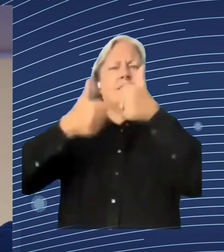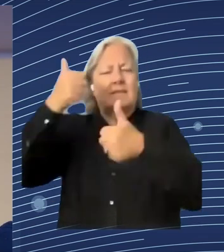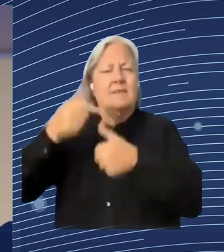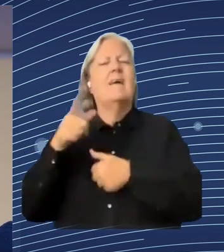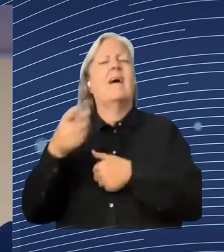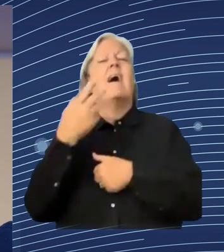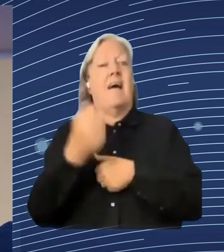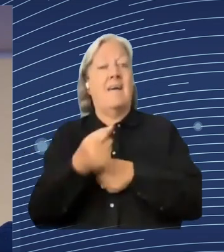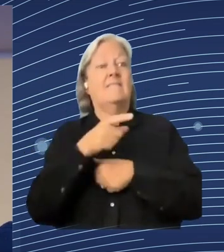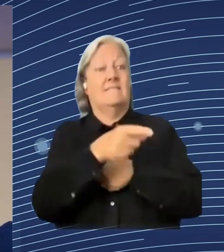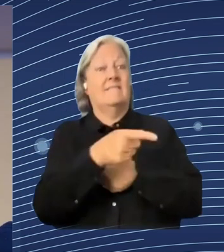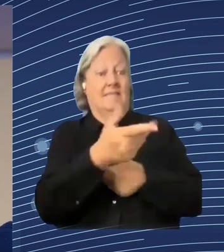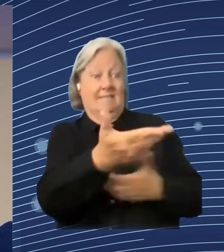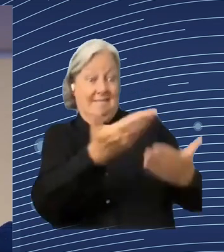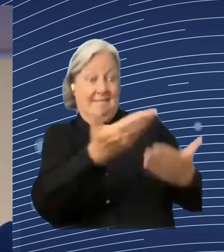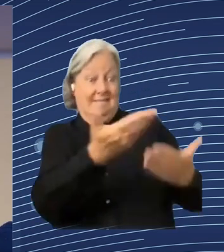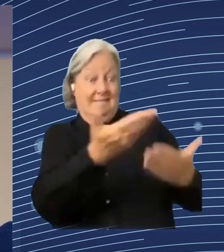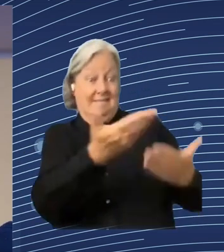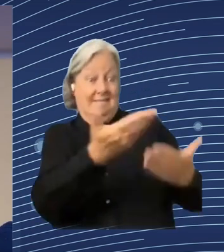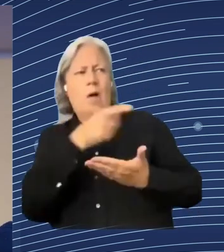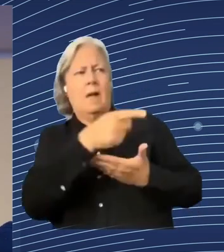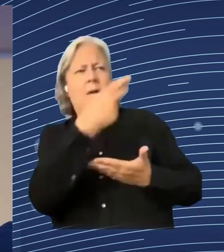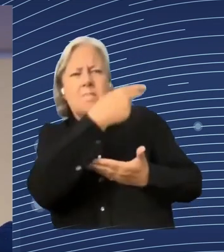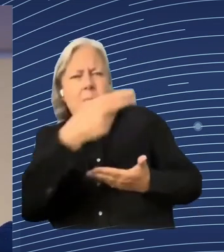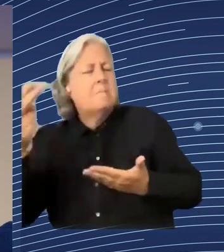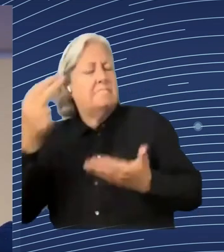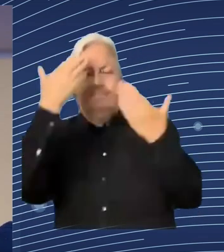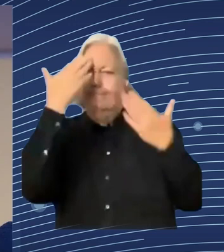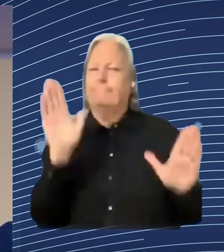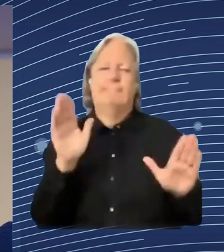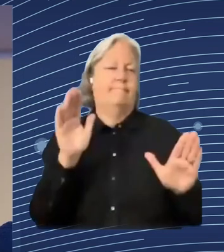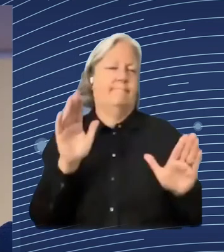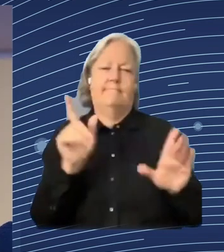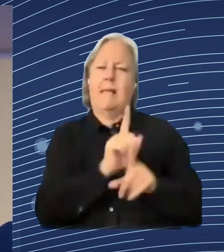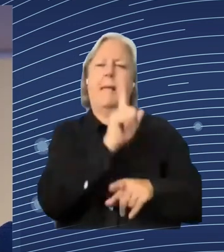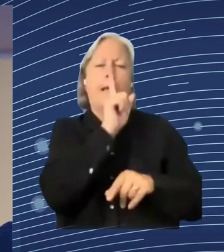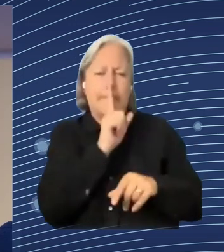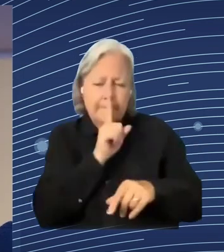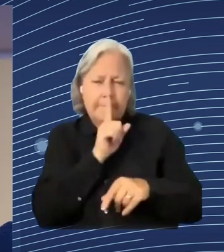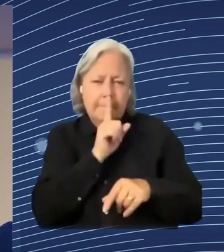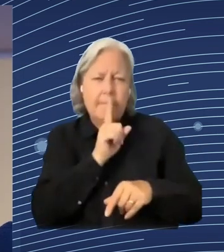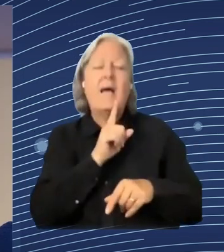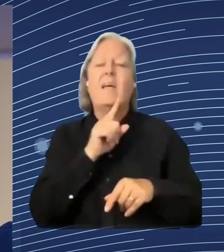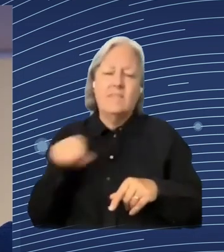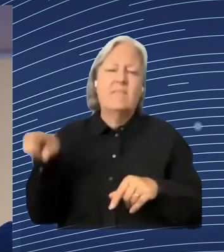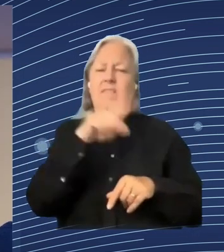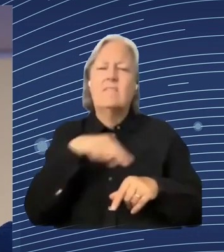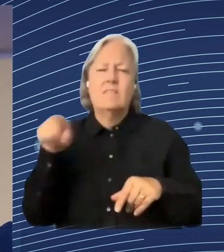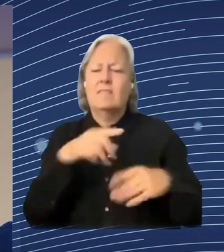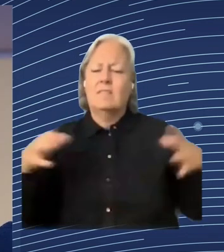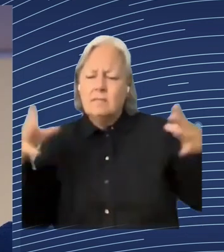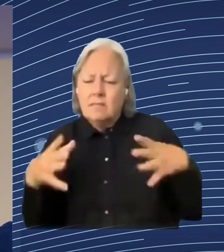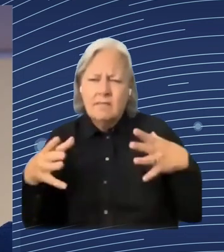analysis of the results, and then they go through it all together in the group. So there is